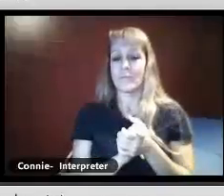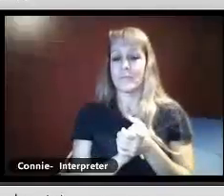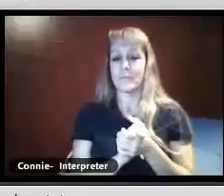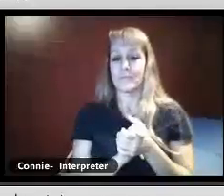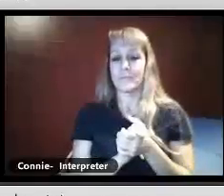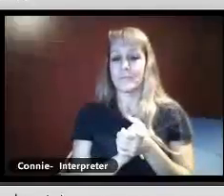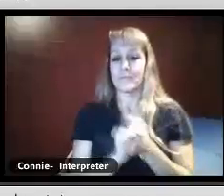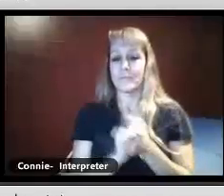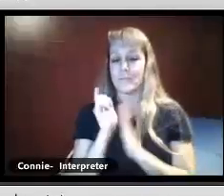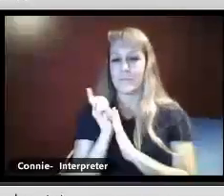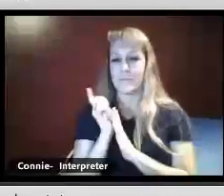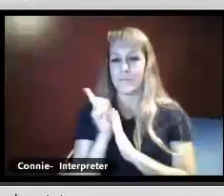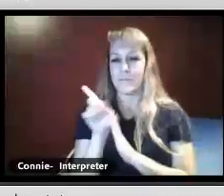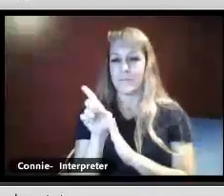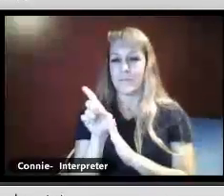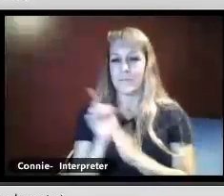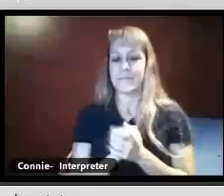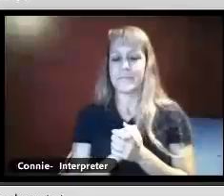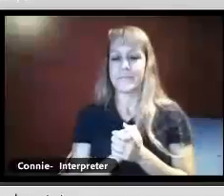give me a moment.